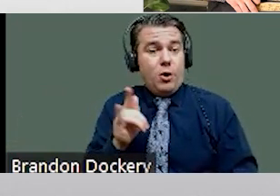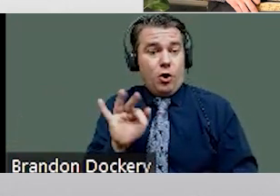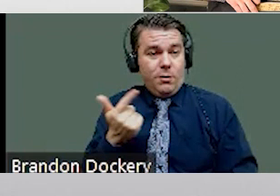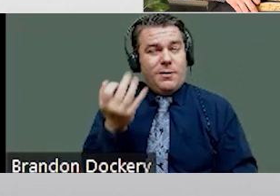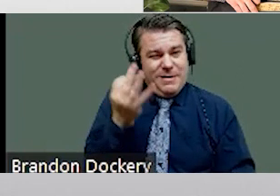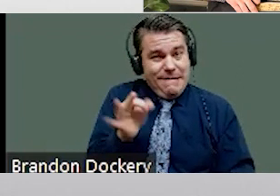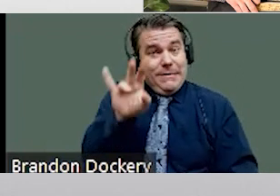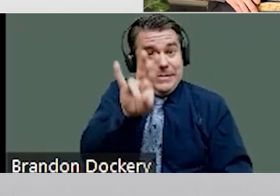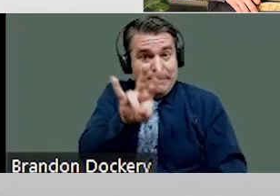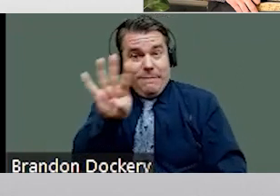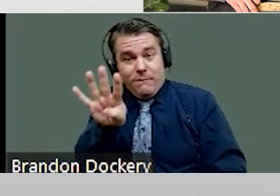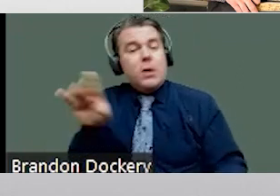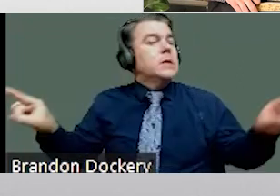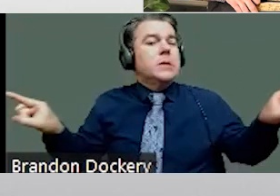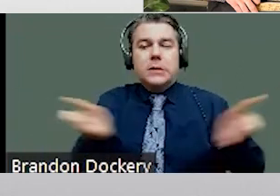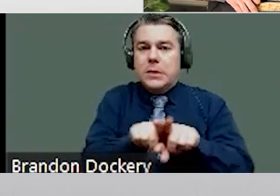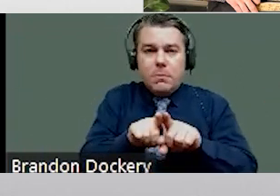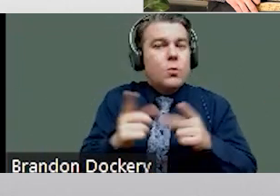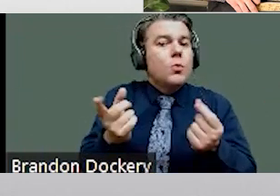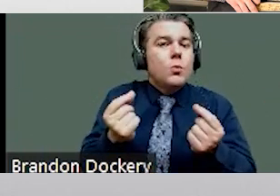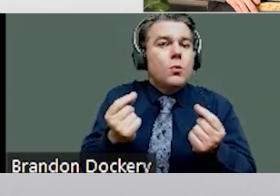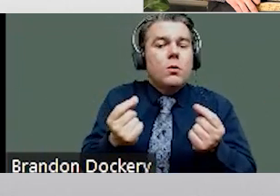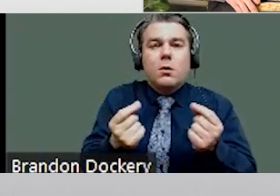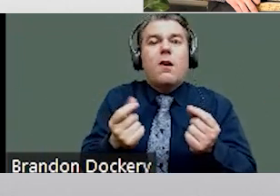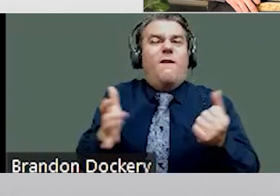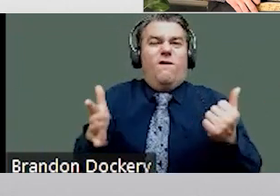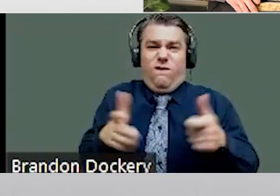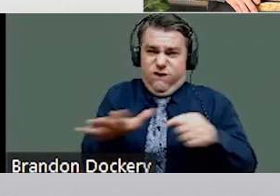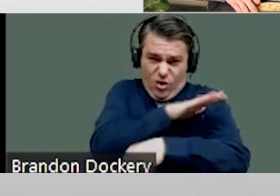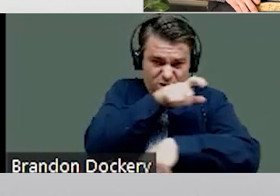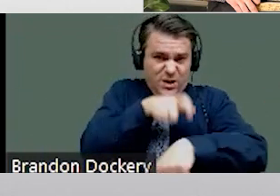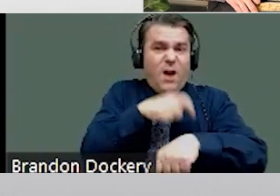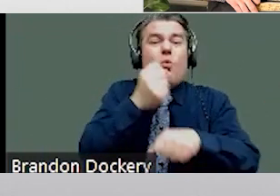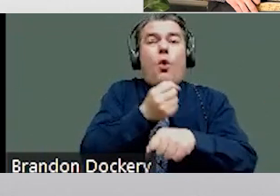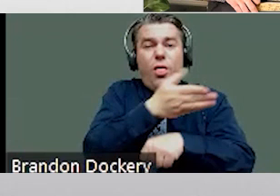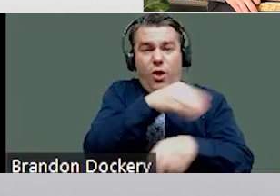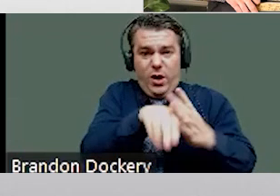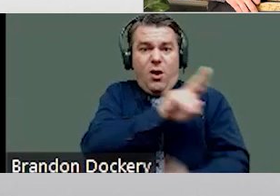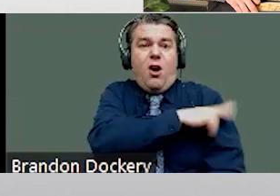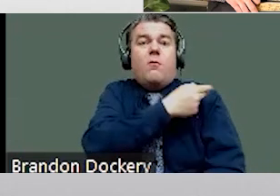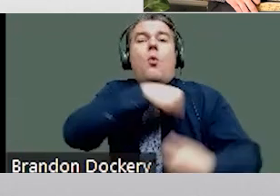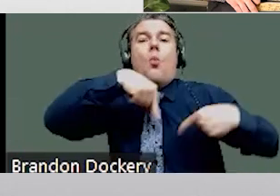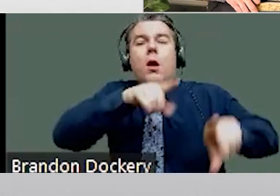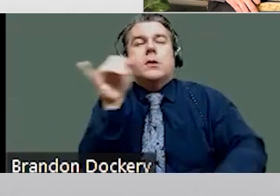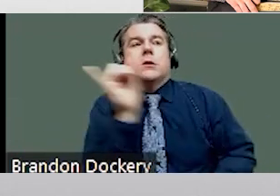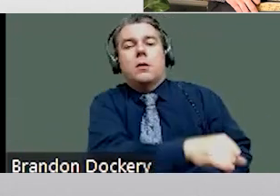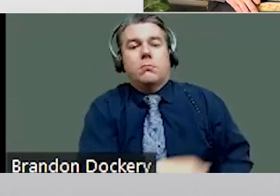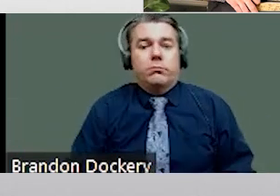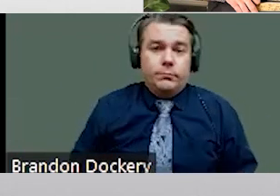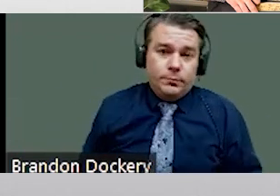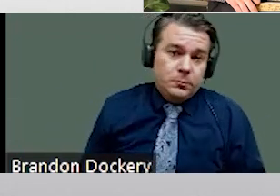Indiana in 1974, are doing major full-time jobs in these institutions during their